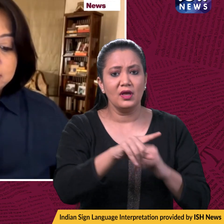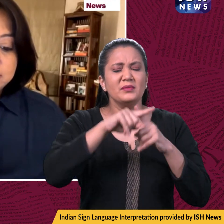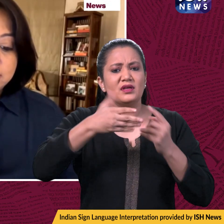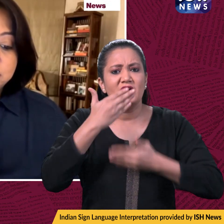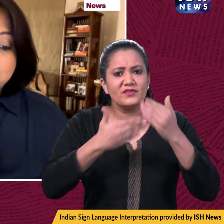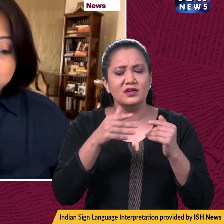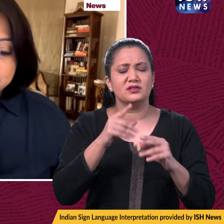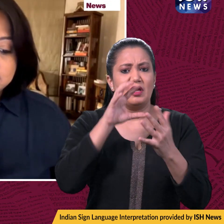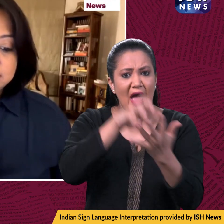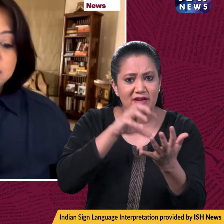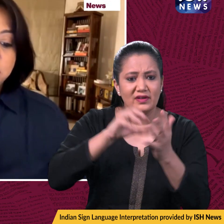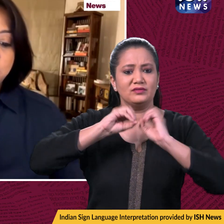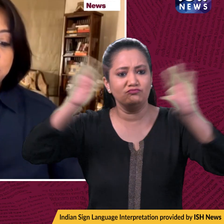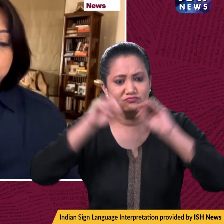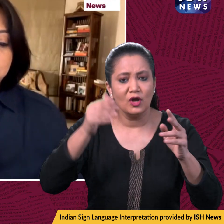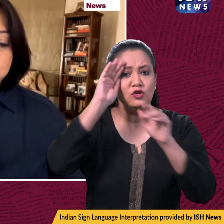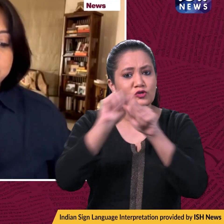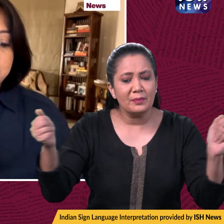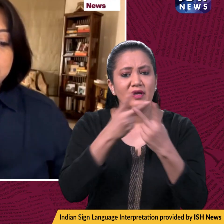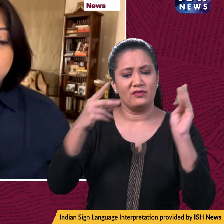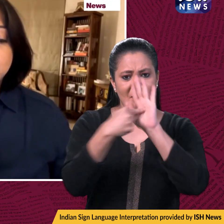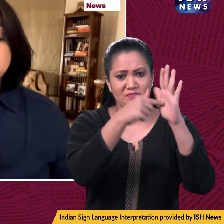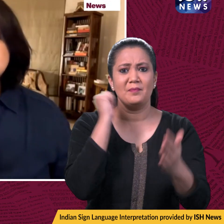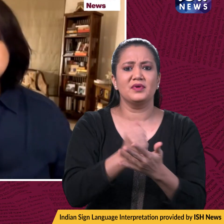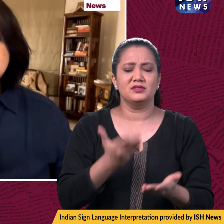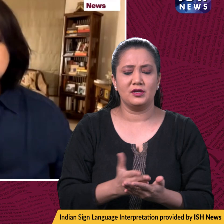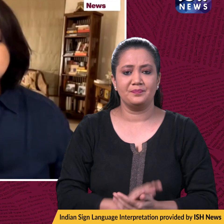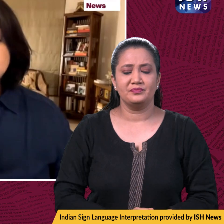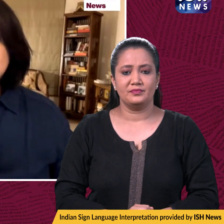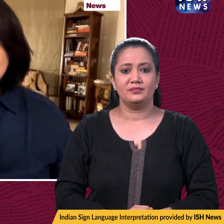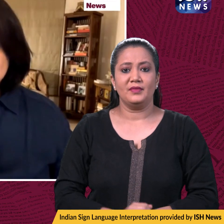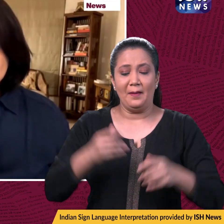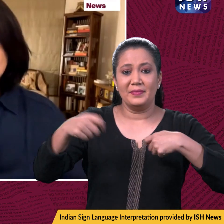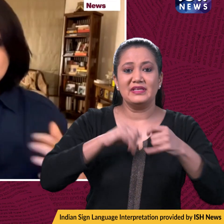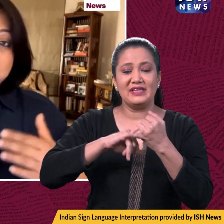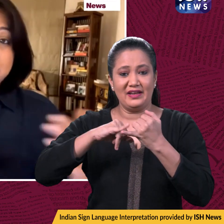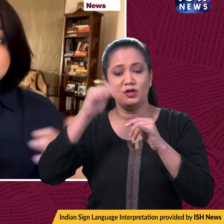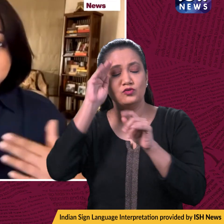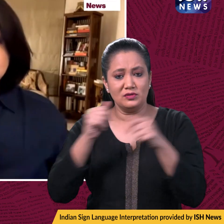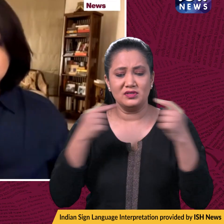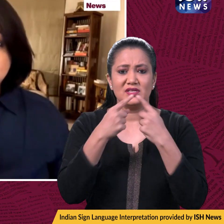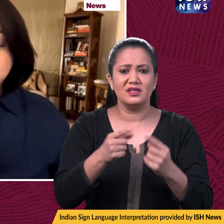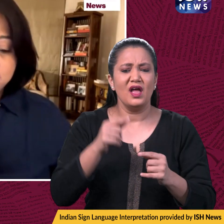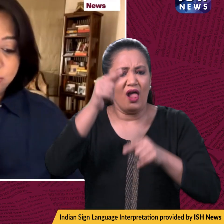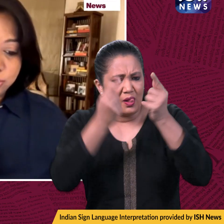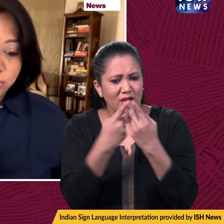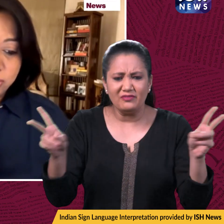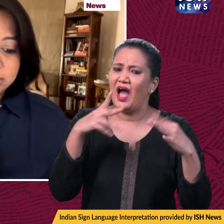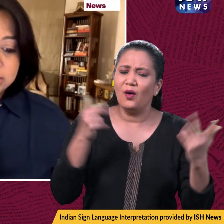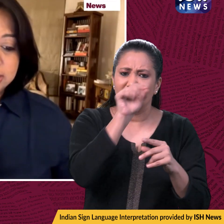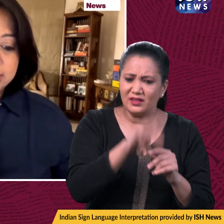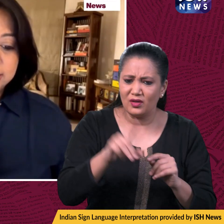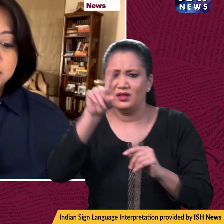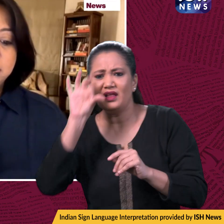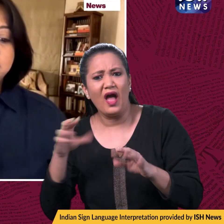also advised the state government to advertise the scheme in local newspapers. According to the Business Standard, while explaining these discrepancies to the